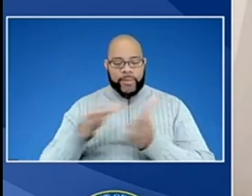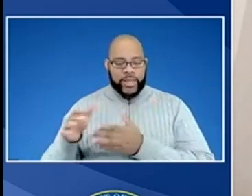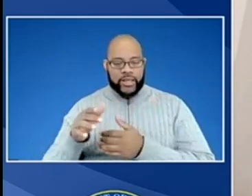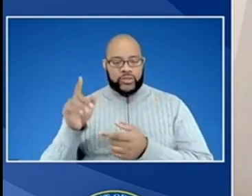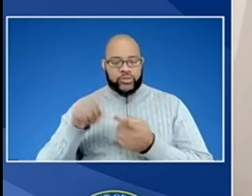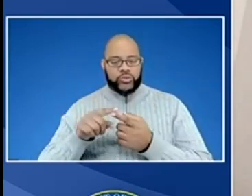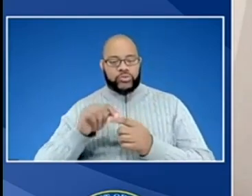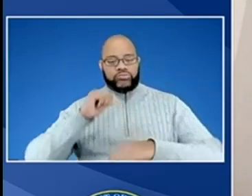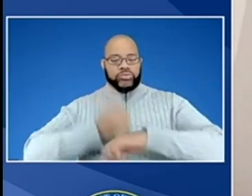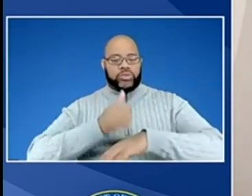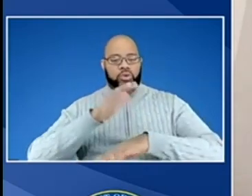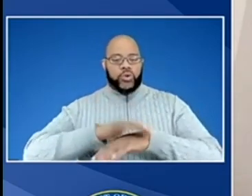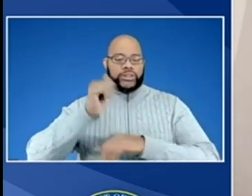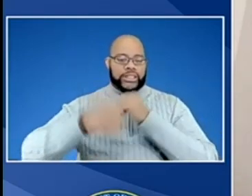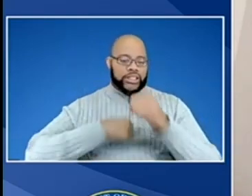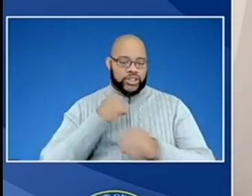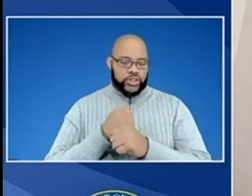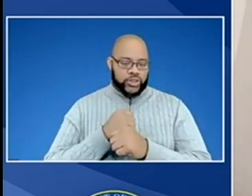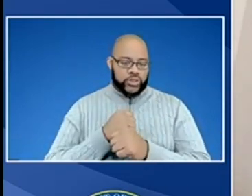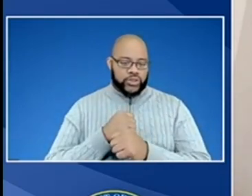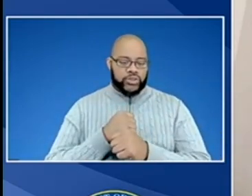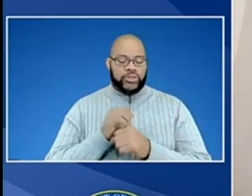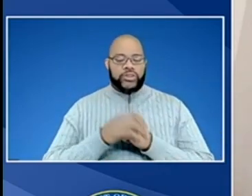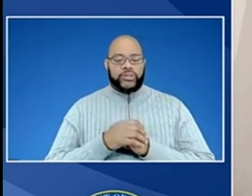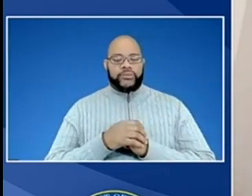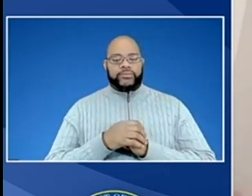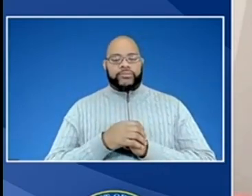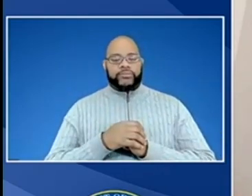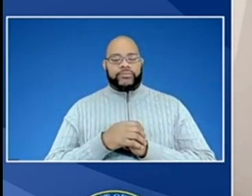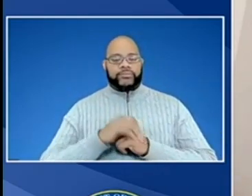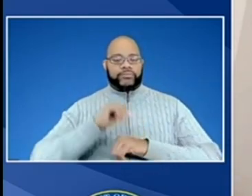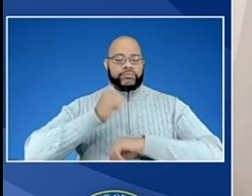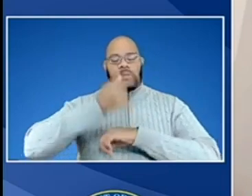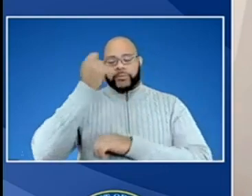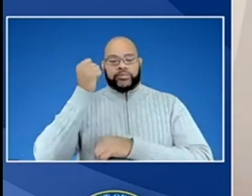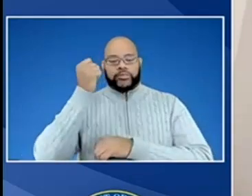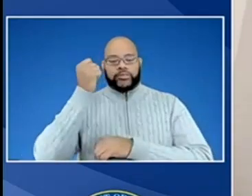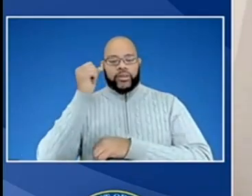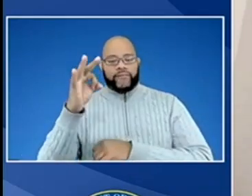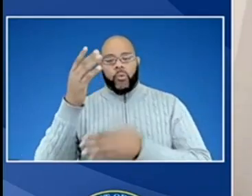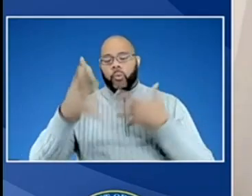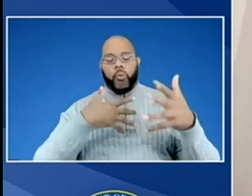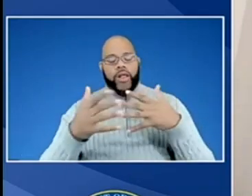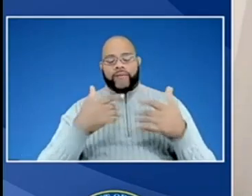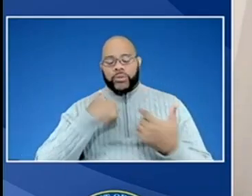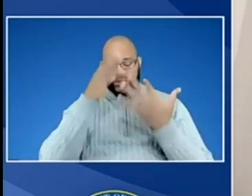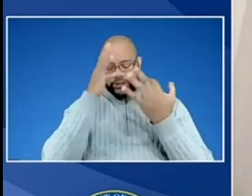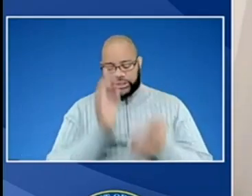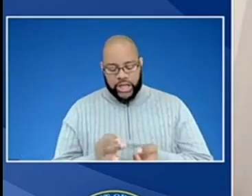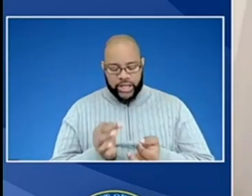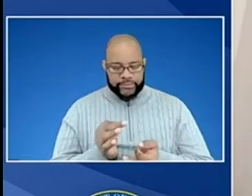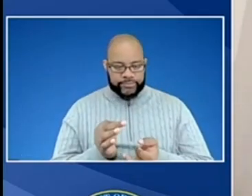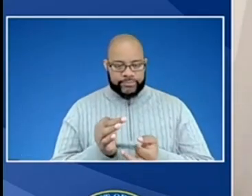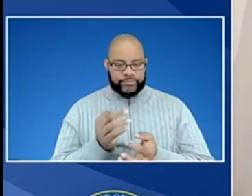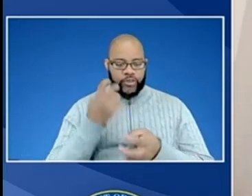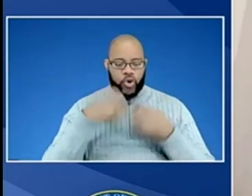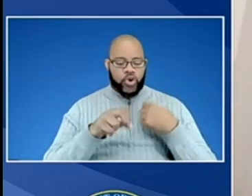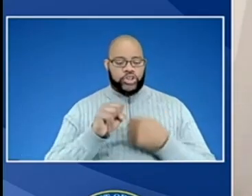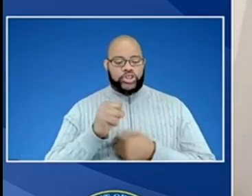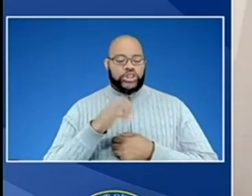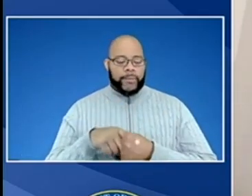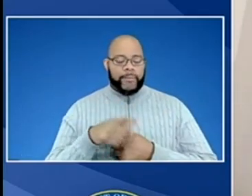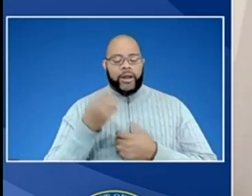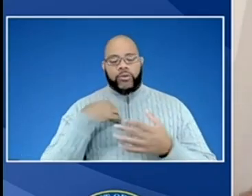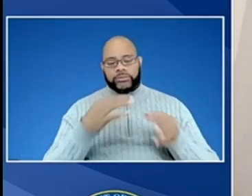put them on the 10-year carve-out due to whatever we decide is hardship, or however we're